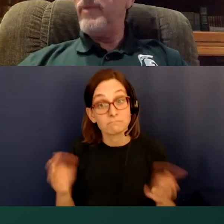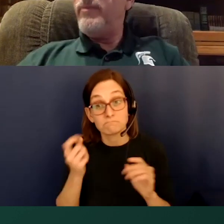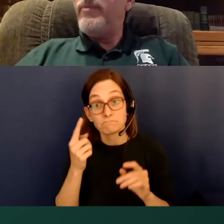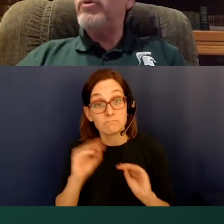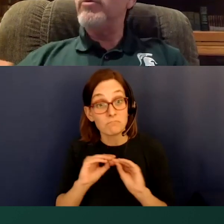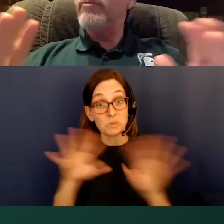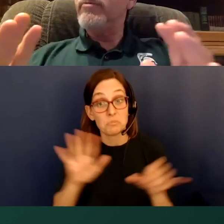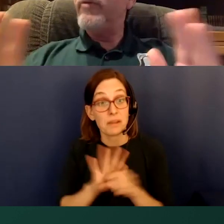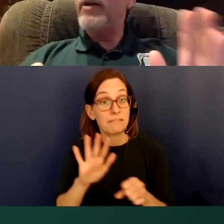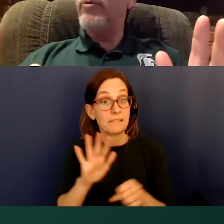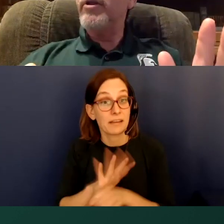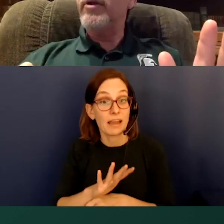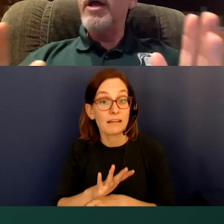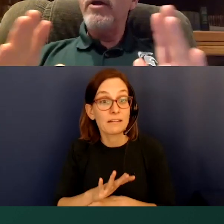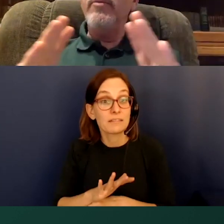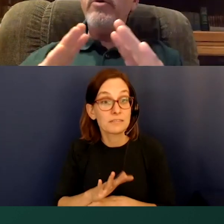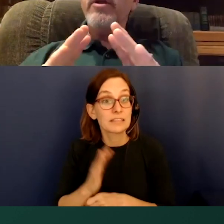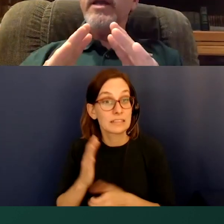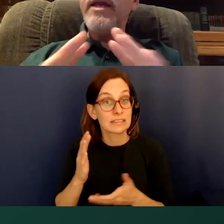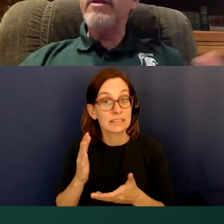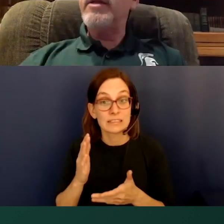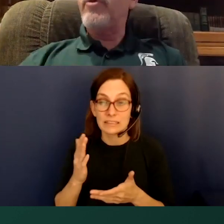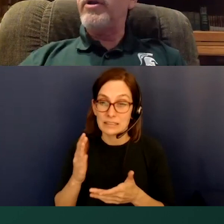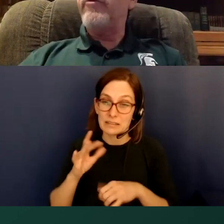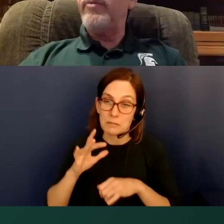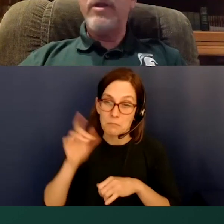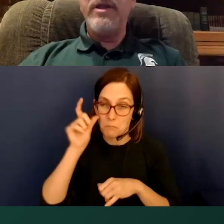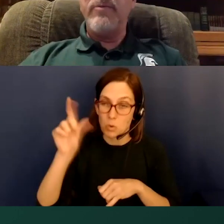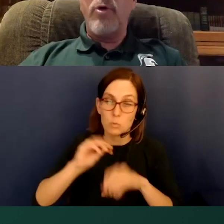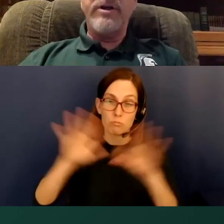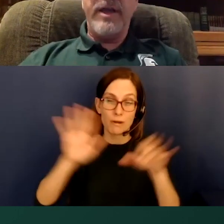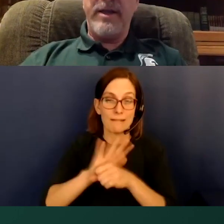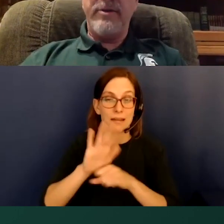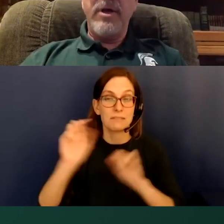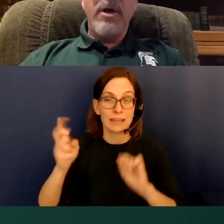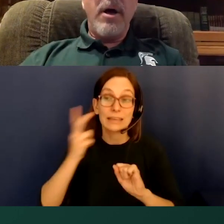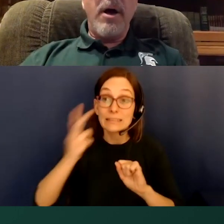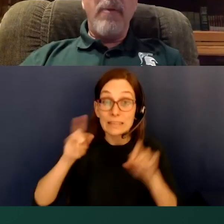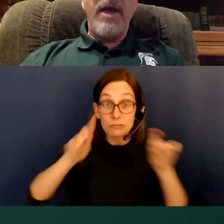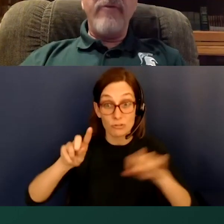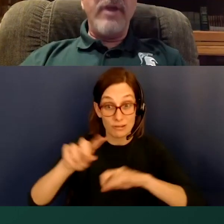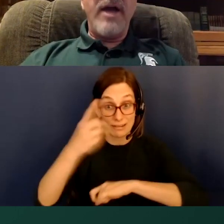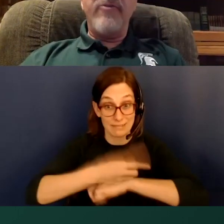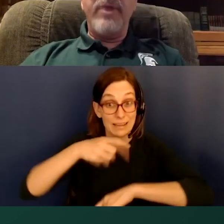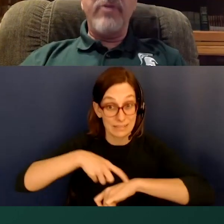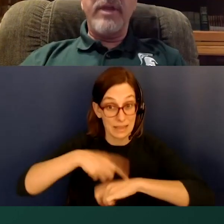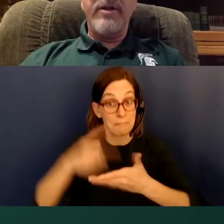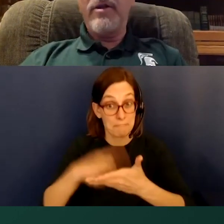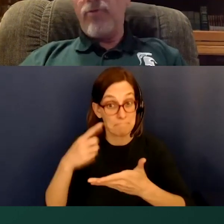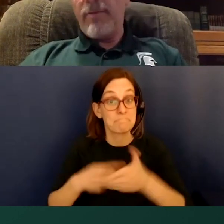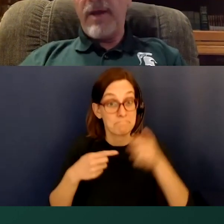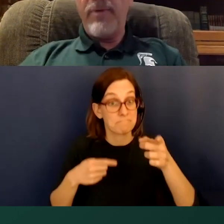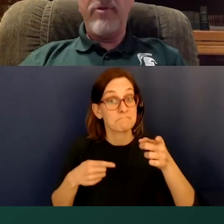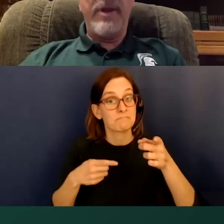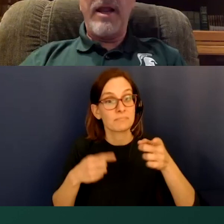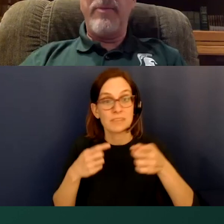enough. Many people have not noticed this. The moon is easily bright enough to be seen in broad daylight. I have a lot of pictures like this. Isn't